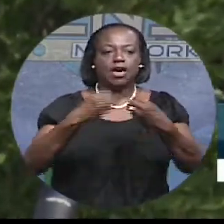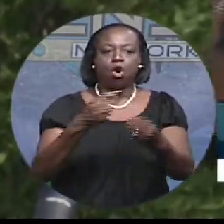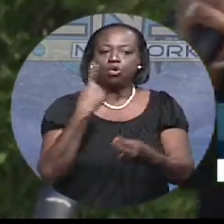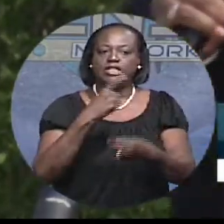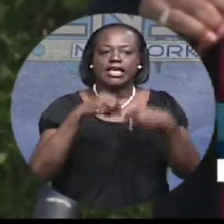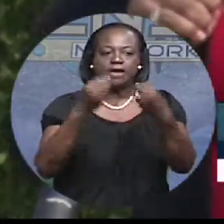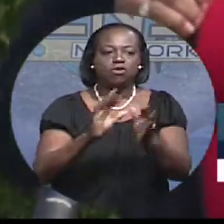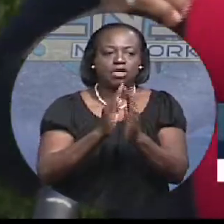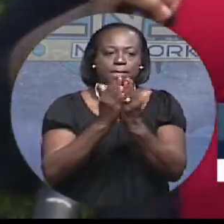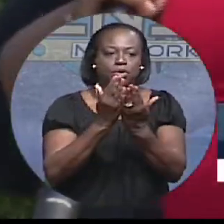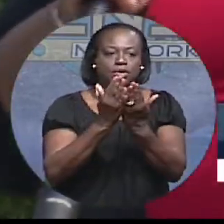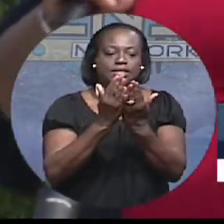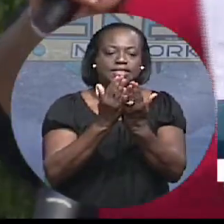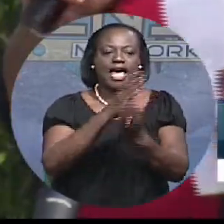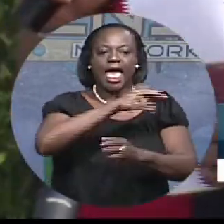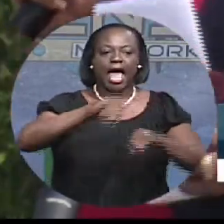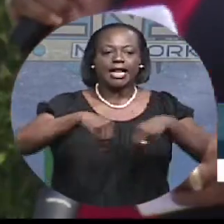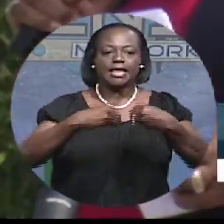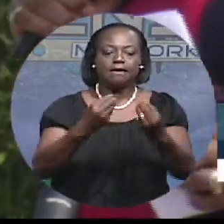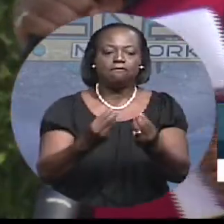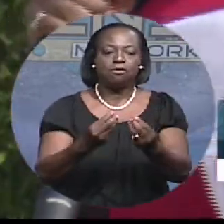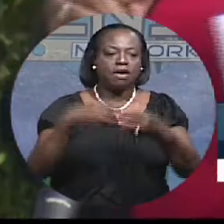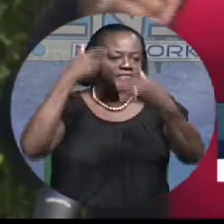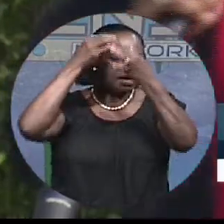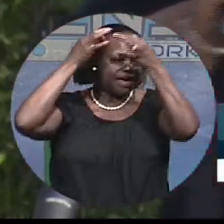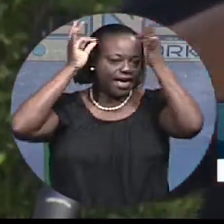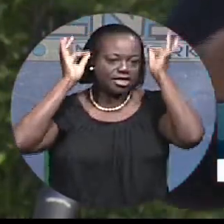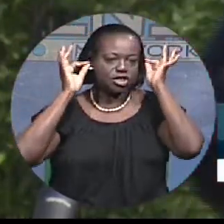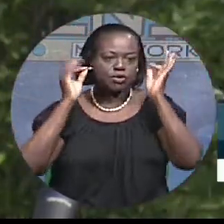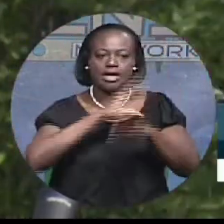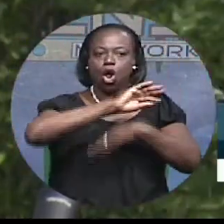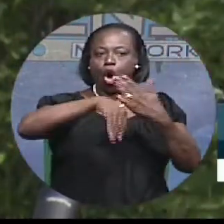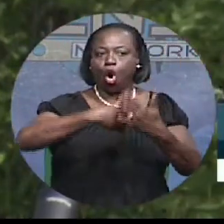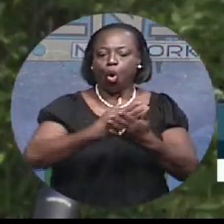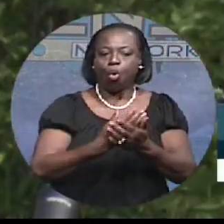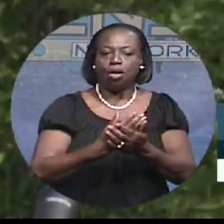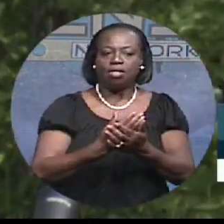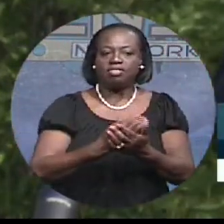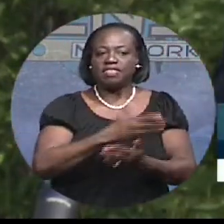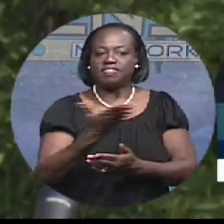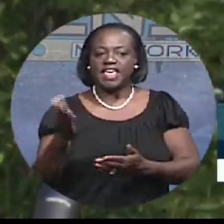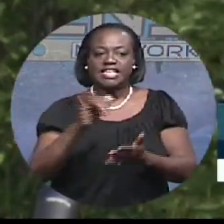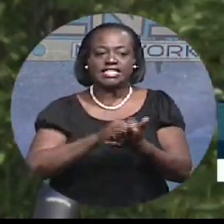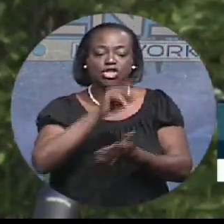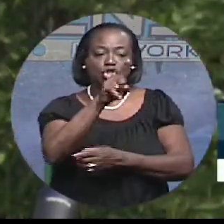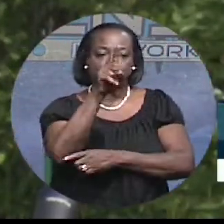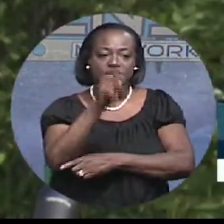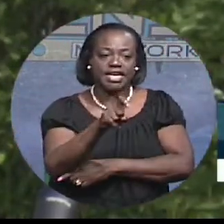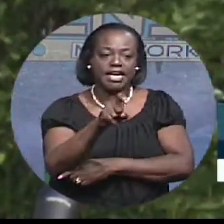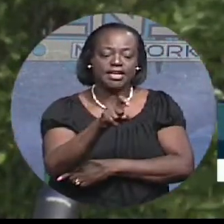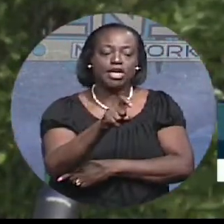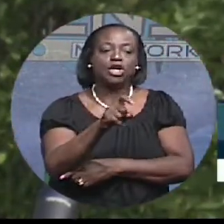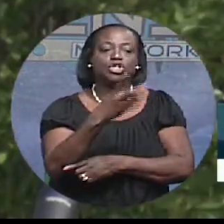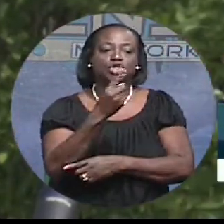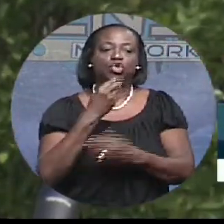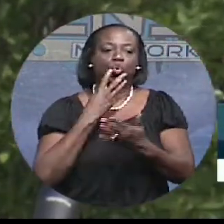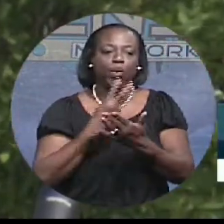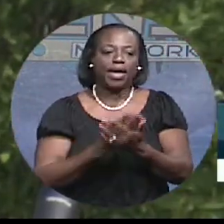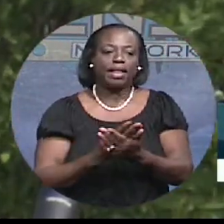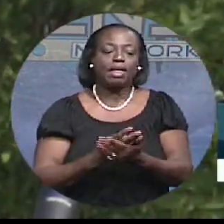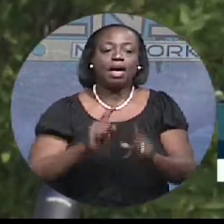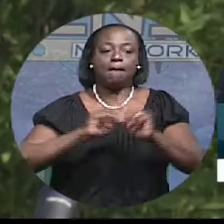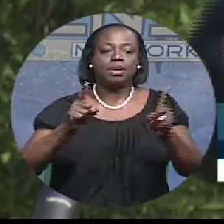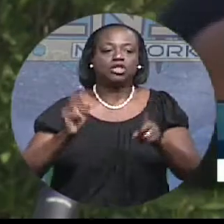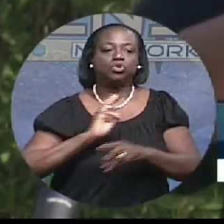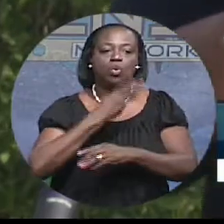the books and give you the hairdos and give you all of the requisite things that you need to do well, but we want